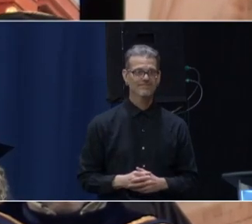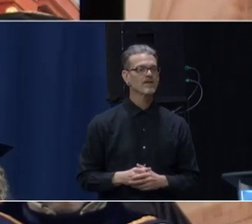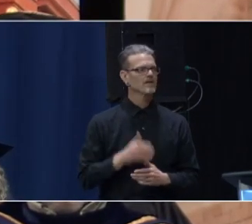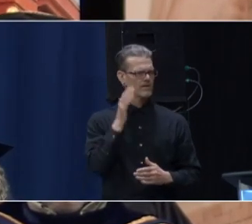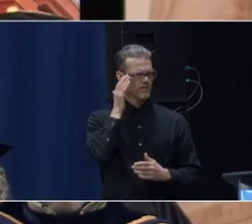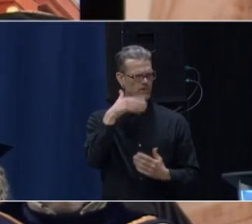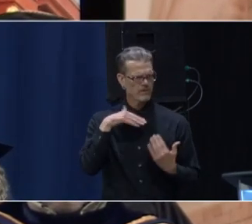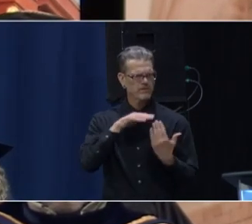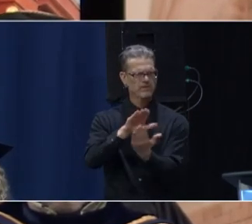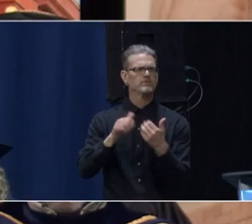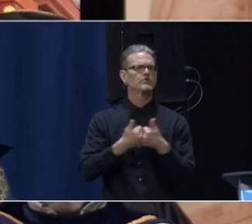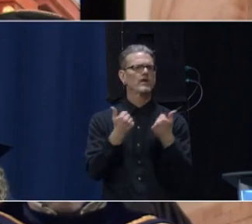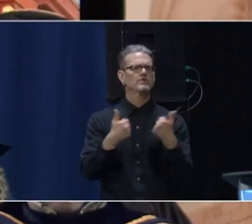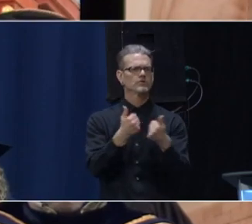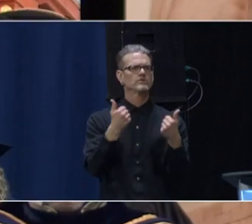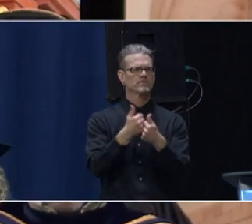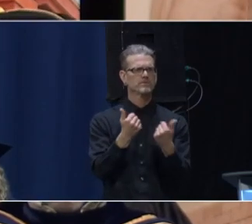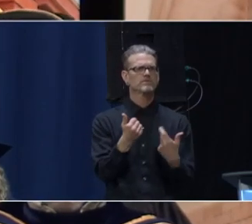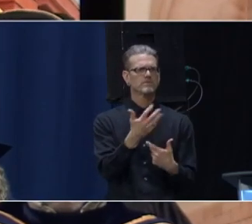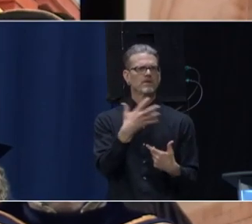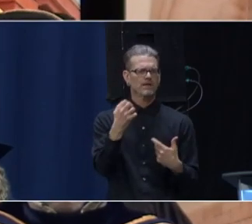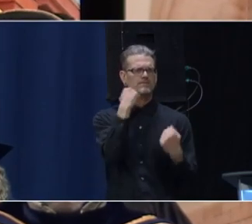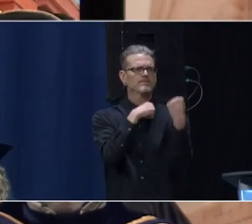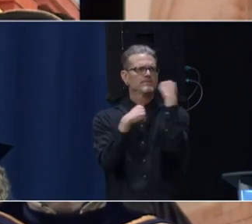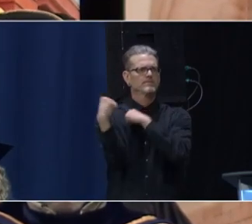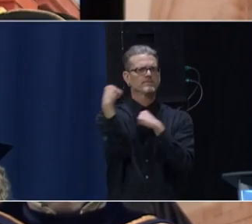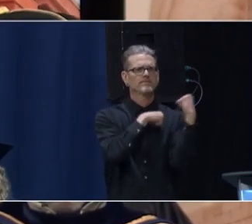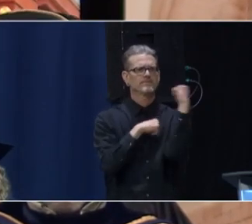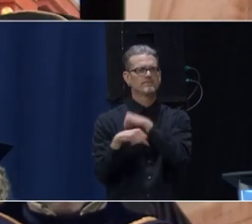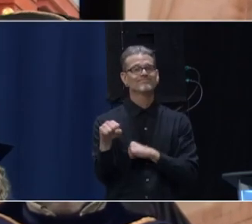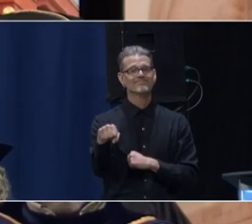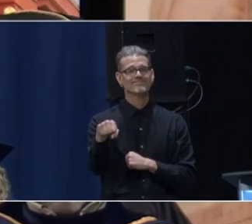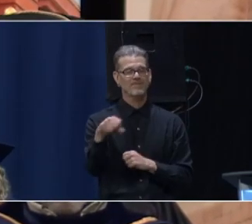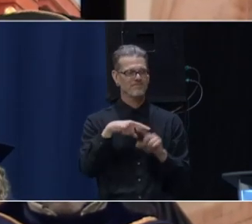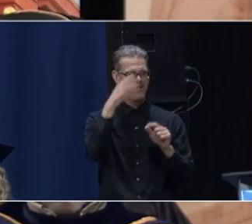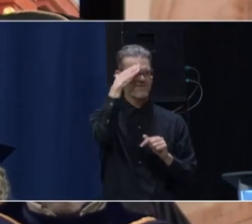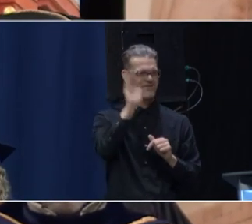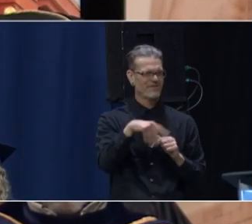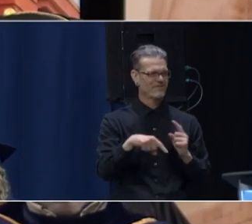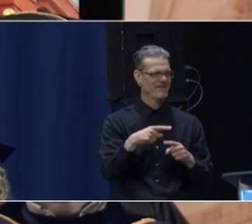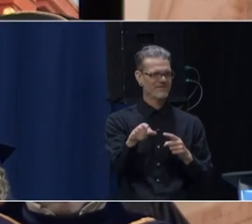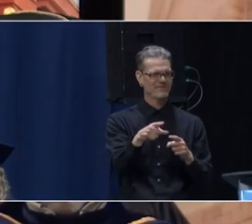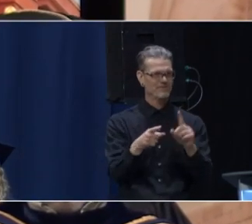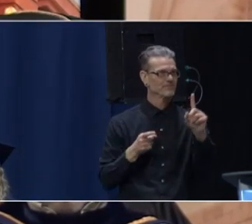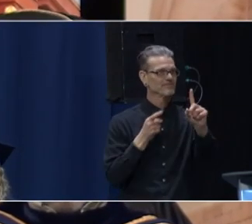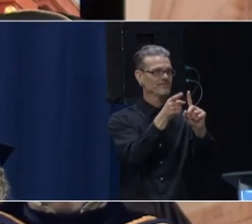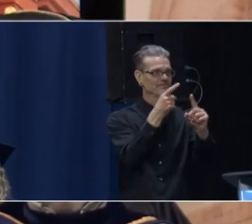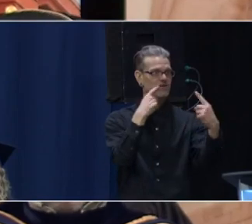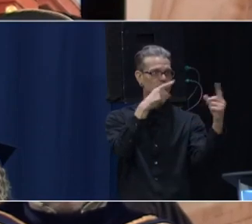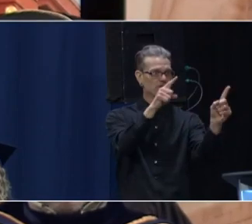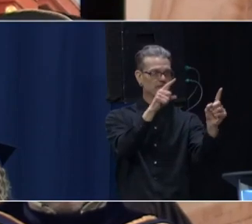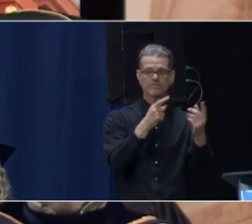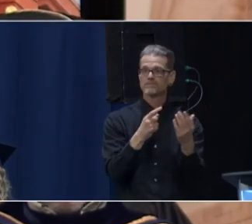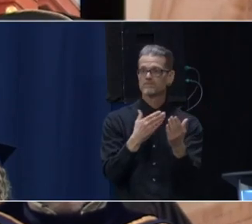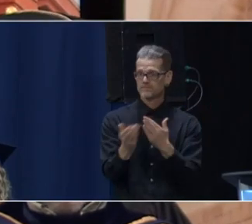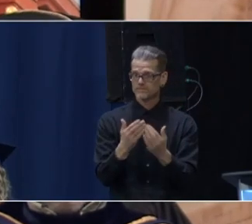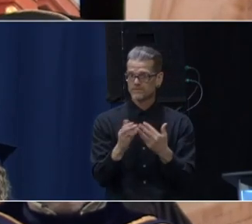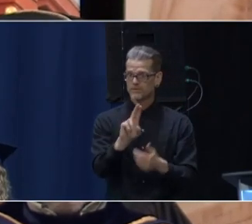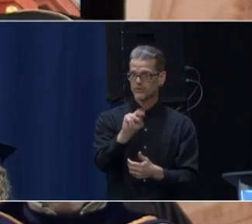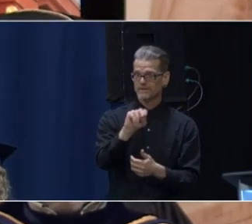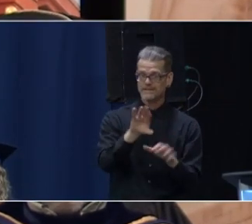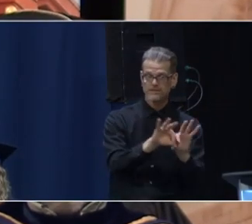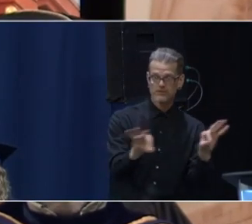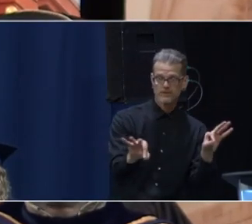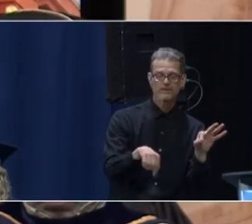face challenges and bumps along your way in life, but I know that when you set out to achieve a goal, whether it is attaining a UNC